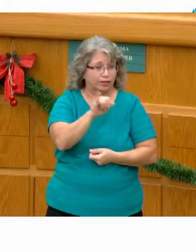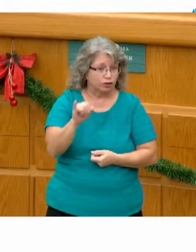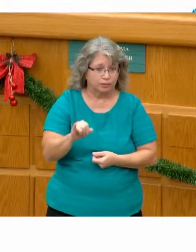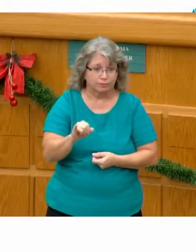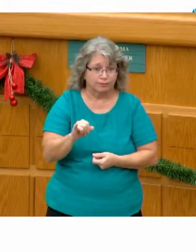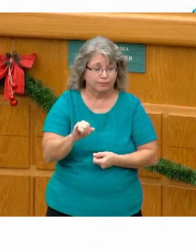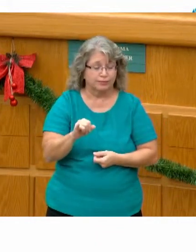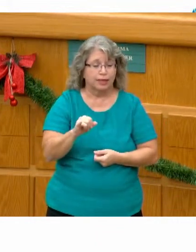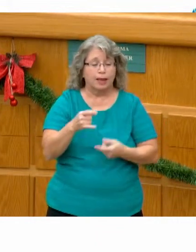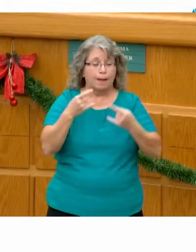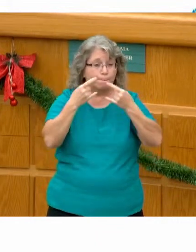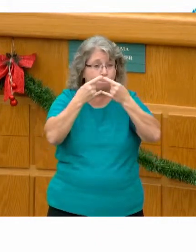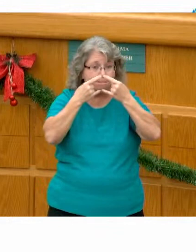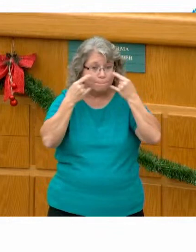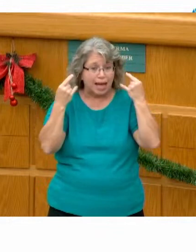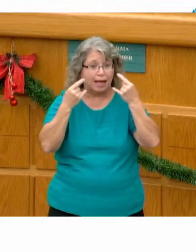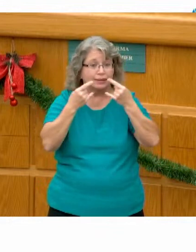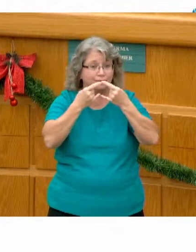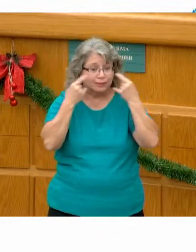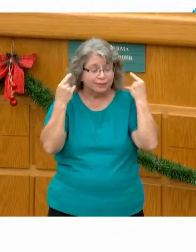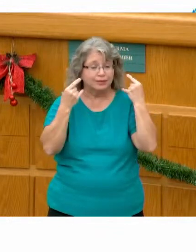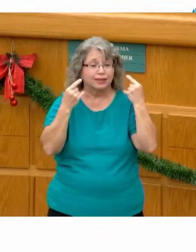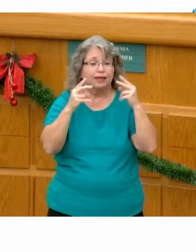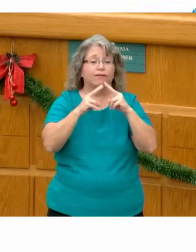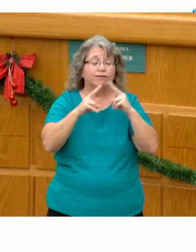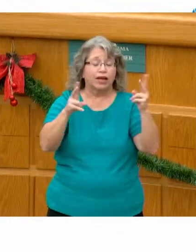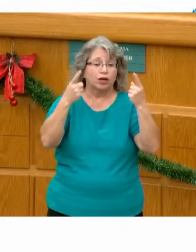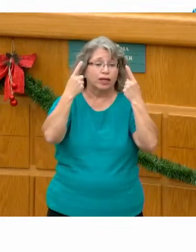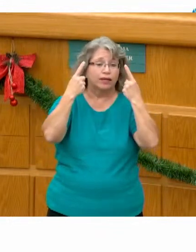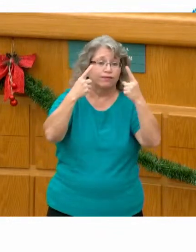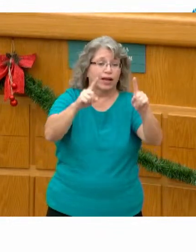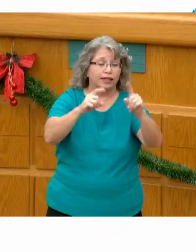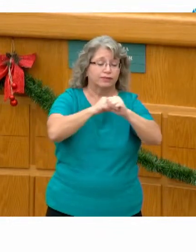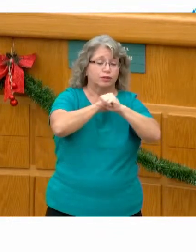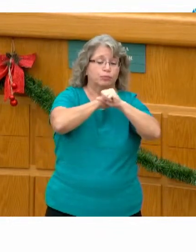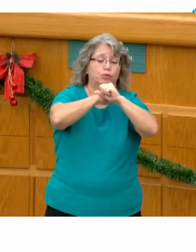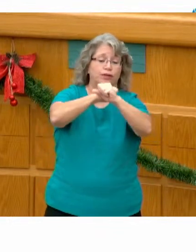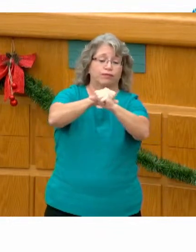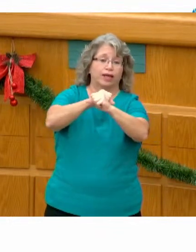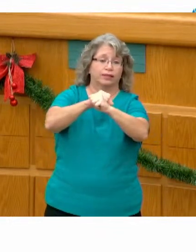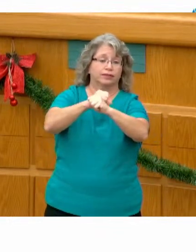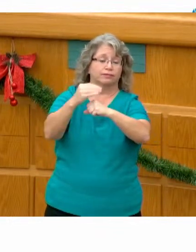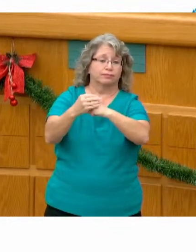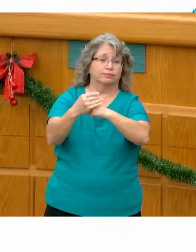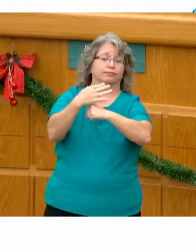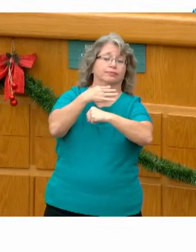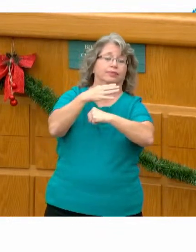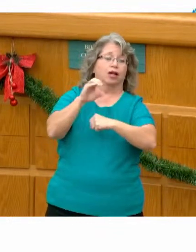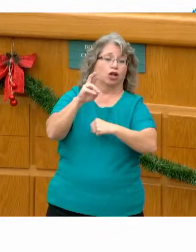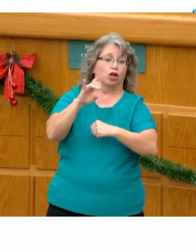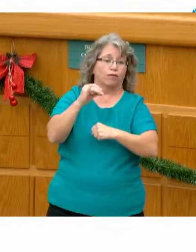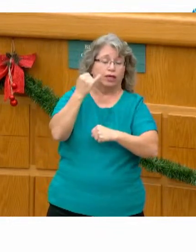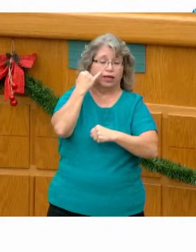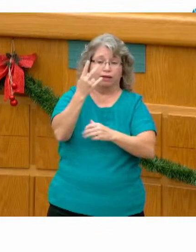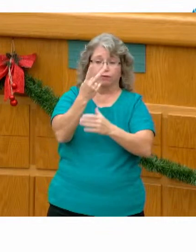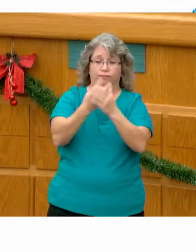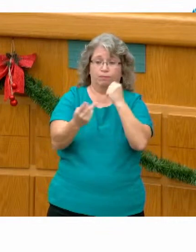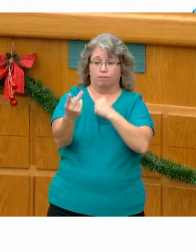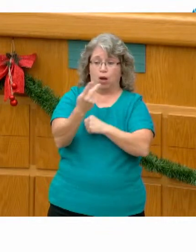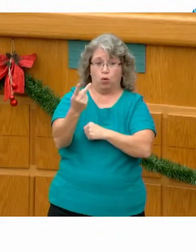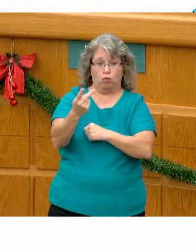very, very effective at preventing you from contracting COVID, 80 to 90%. And if 2 people are wearing their masks, even